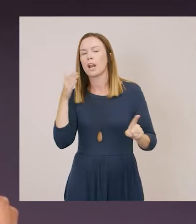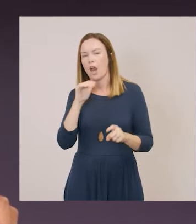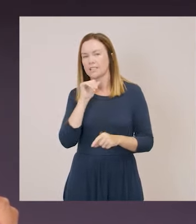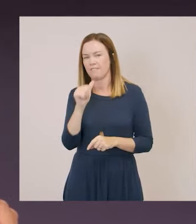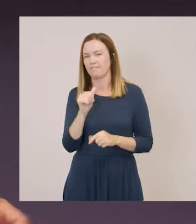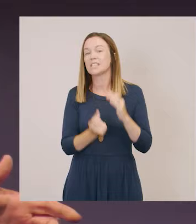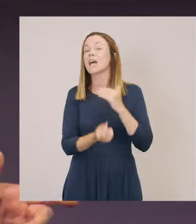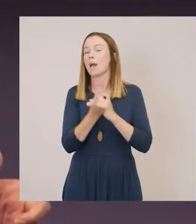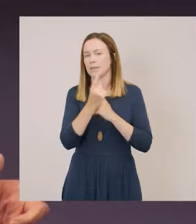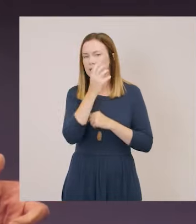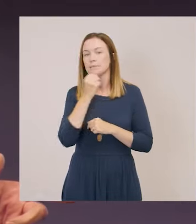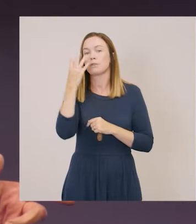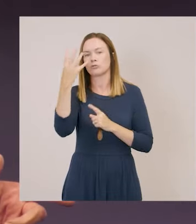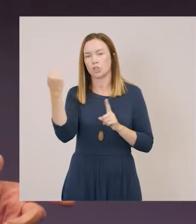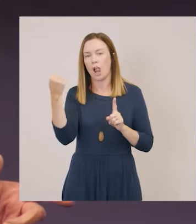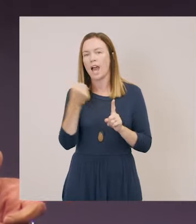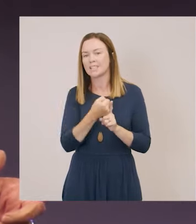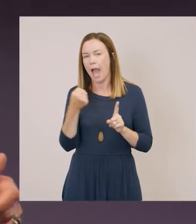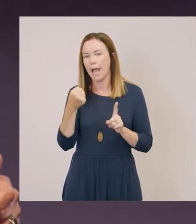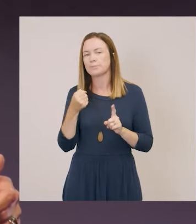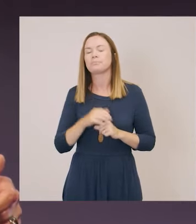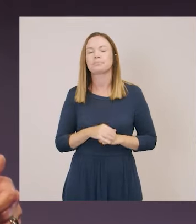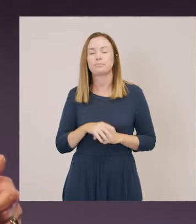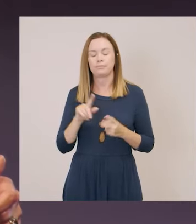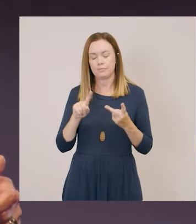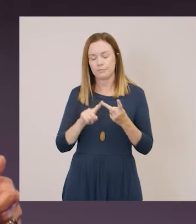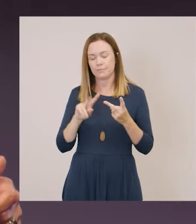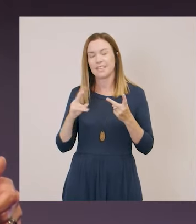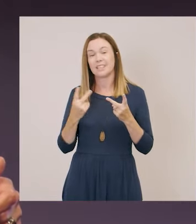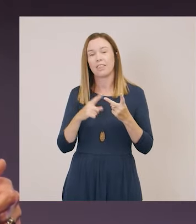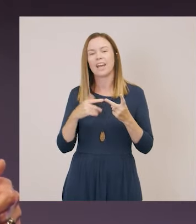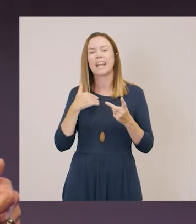what it is. The second thing we need to do is we need to armor up.